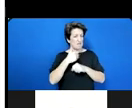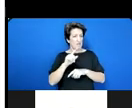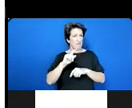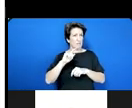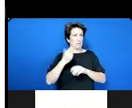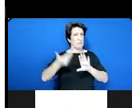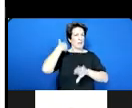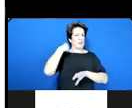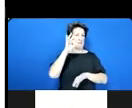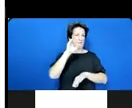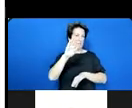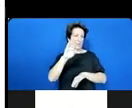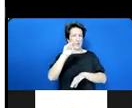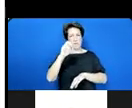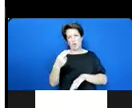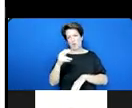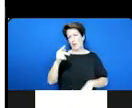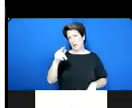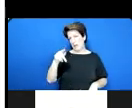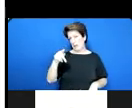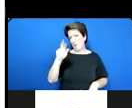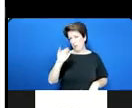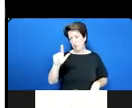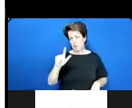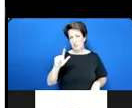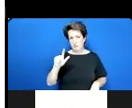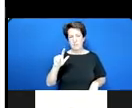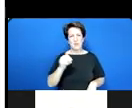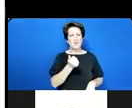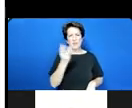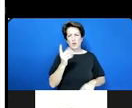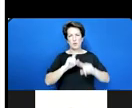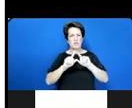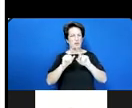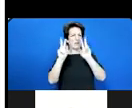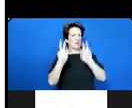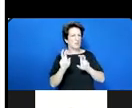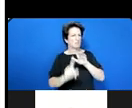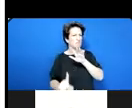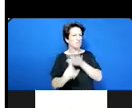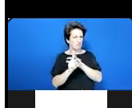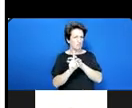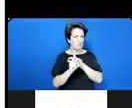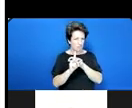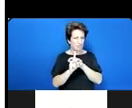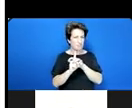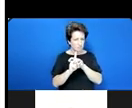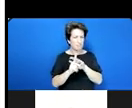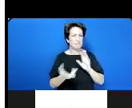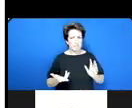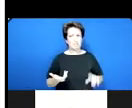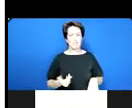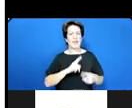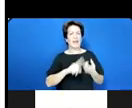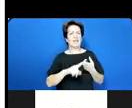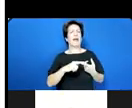in February, March, April, a couple of issues arose that you know, I got attached to as a lead for